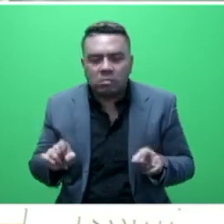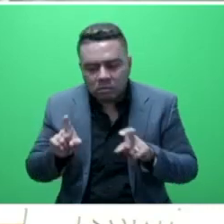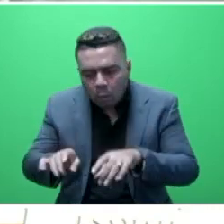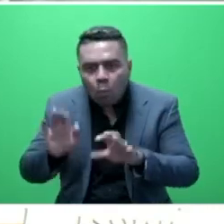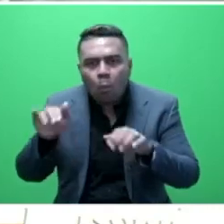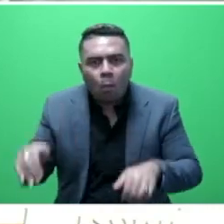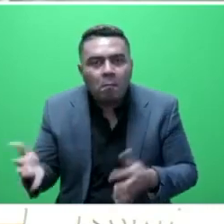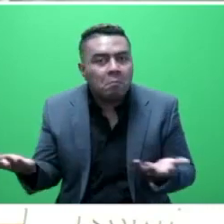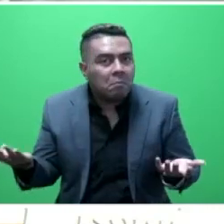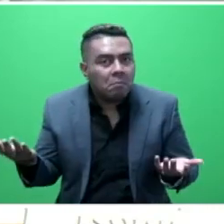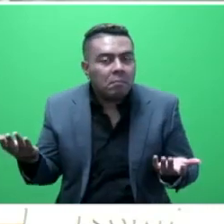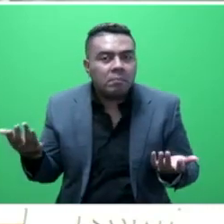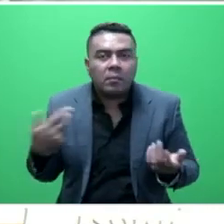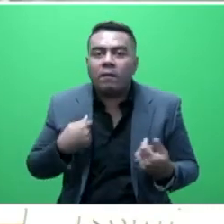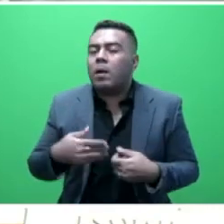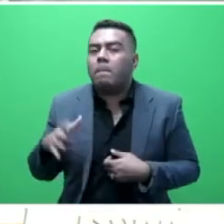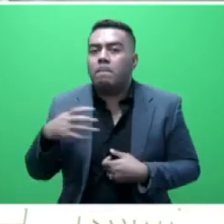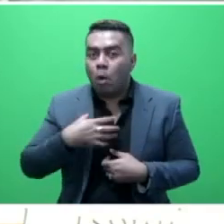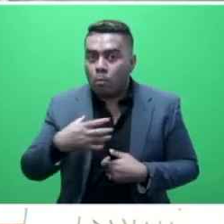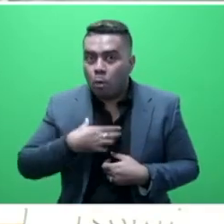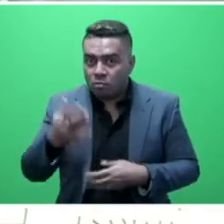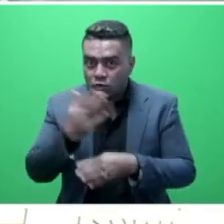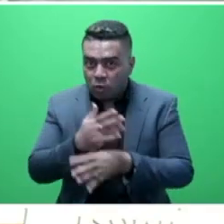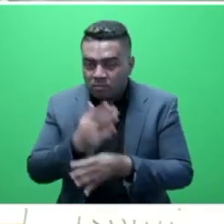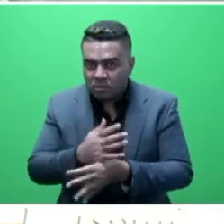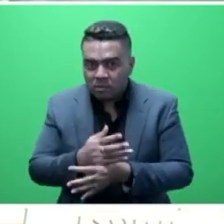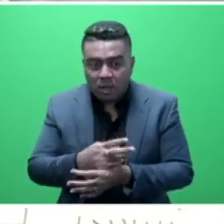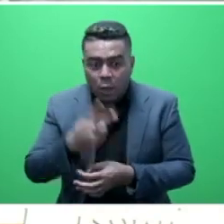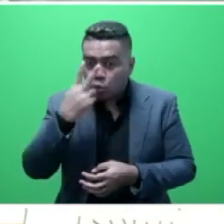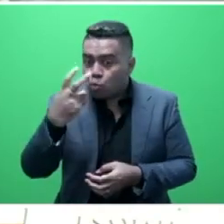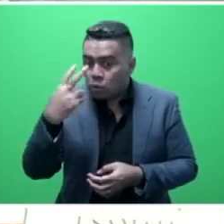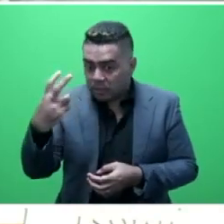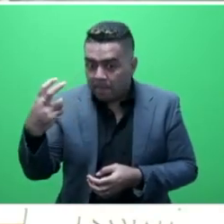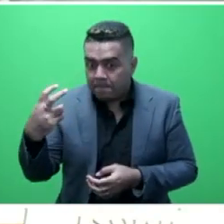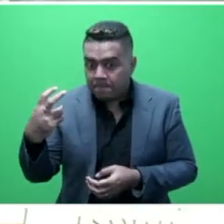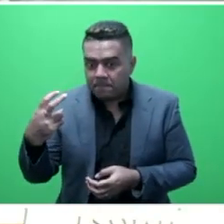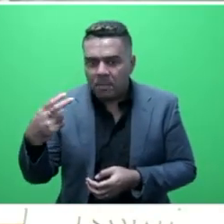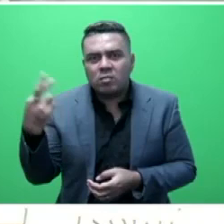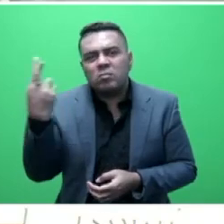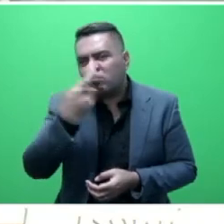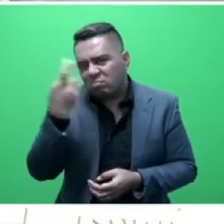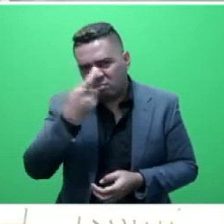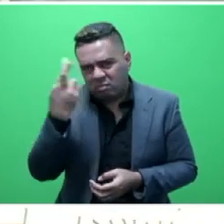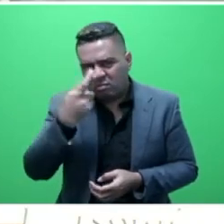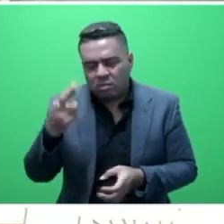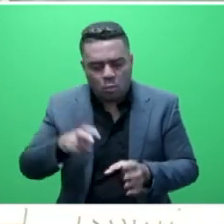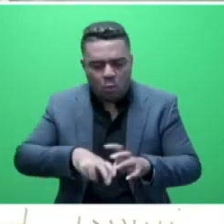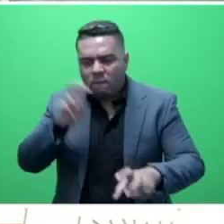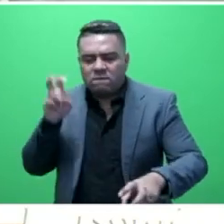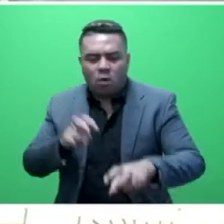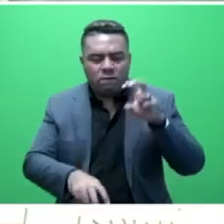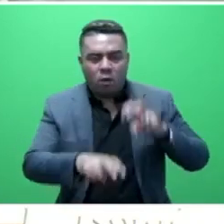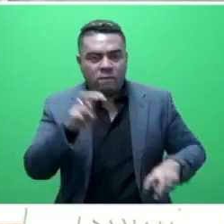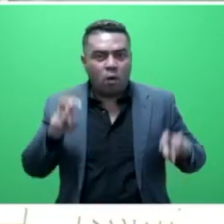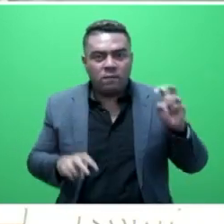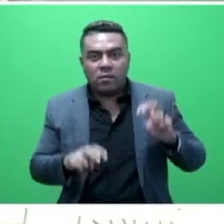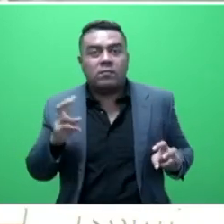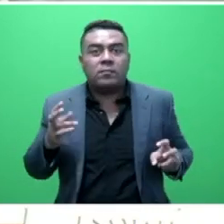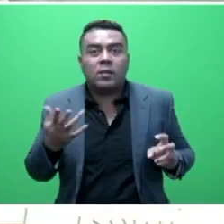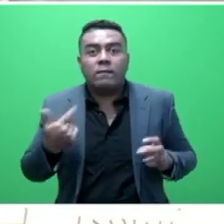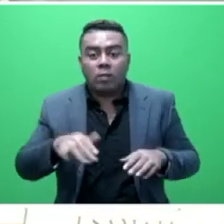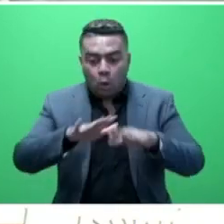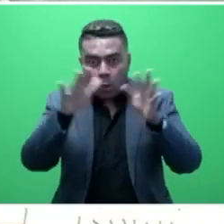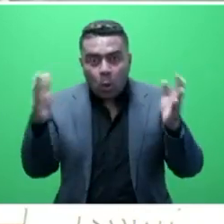at a serious risk. In the tourism sector alone, the great global lockdown could result in losses of